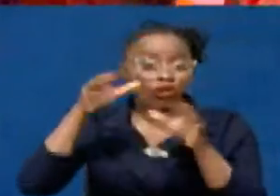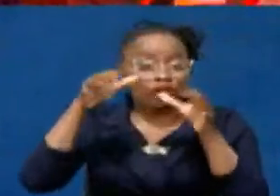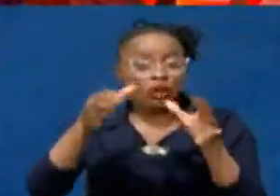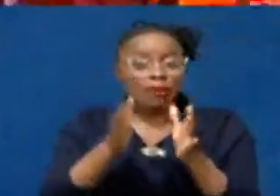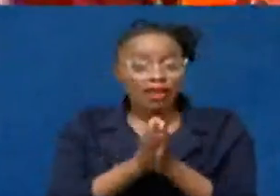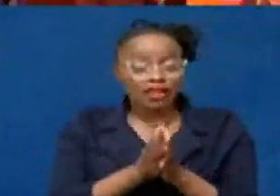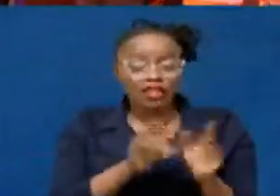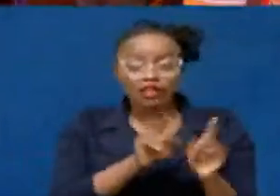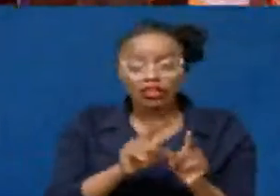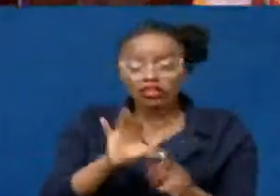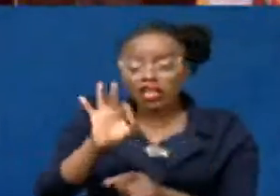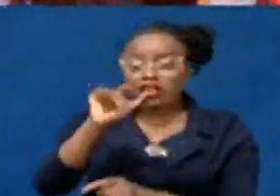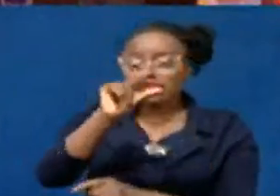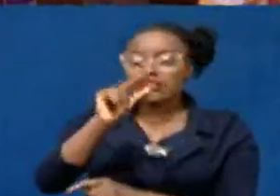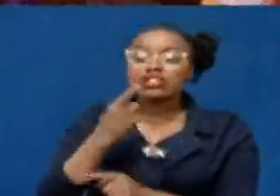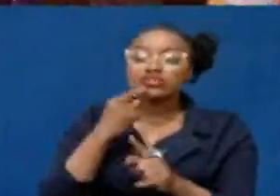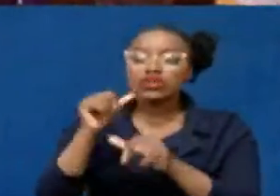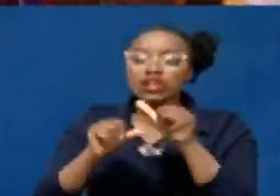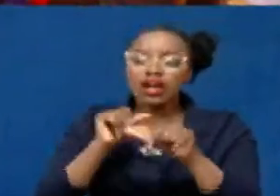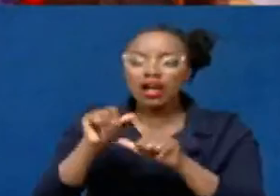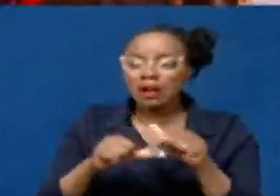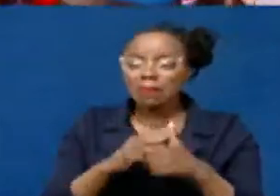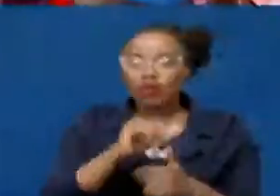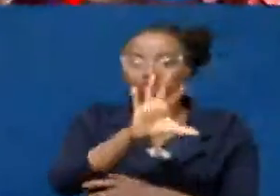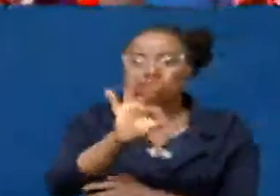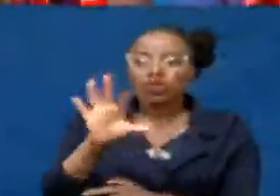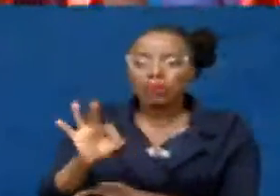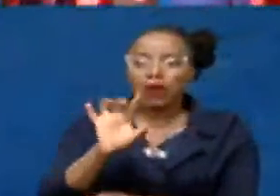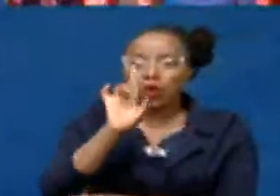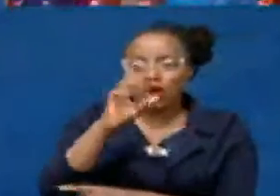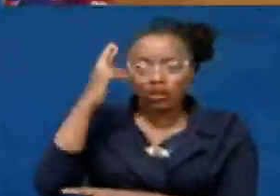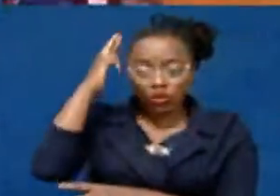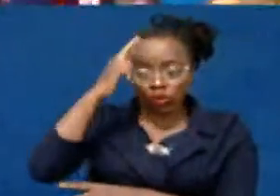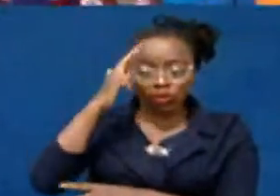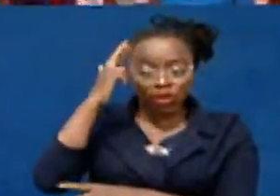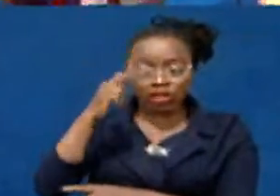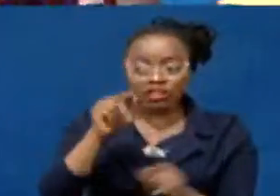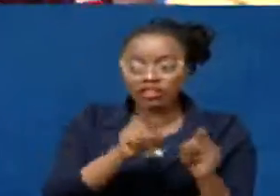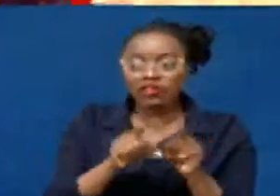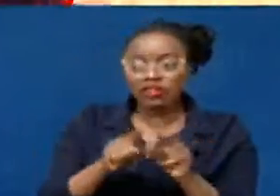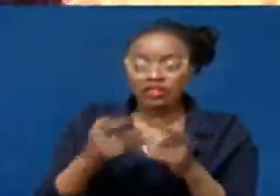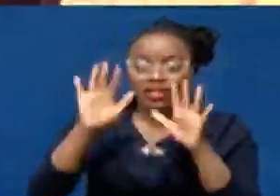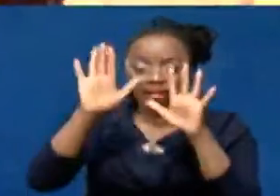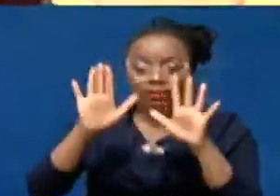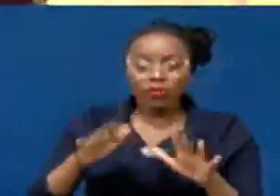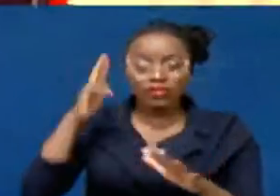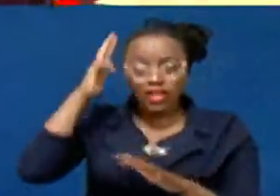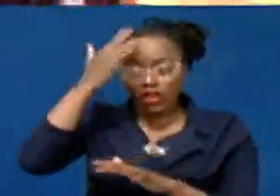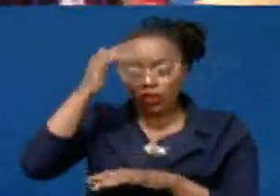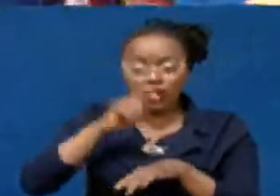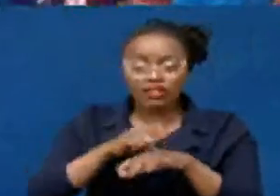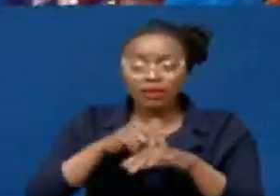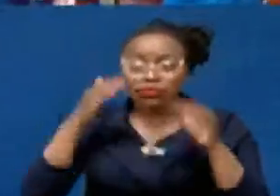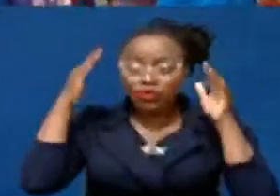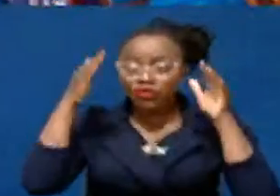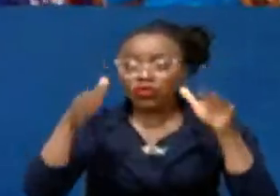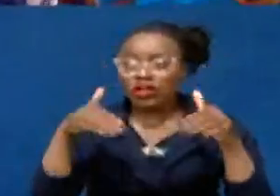And Francis talks about nominations as one of the reasons, and it is a valid reason, because when you look at